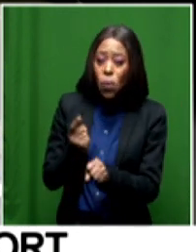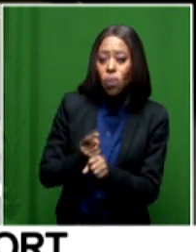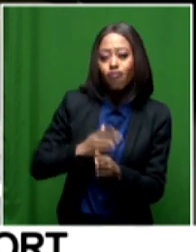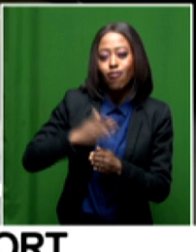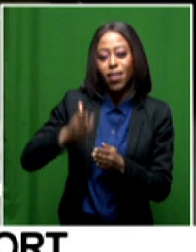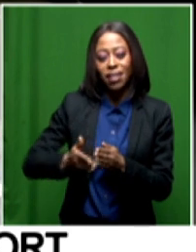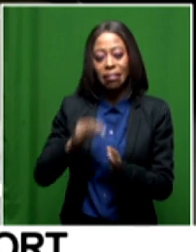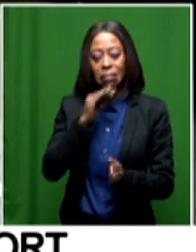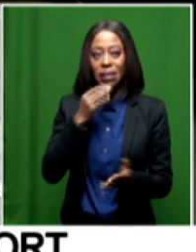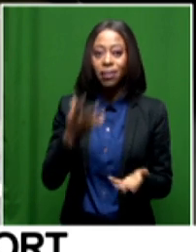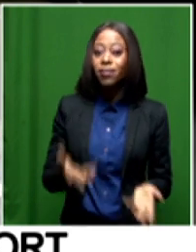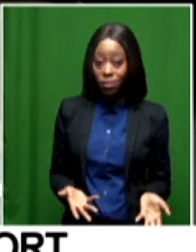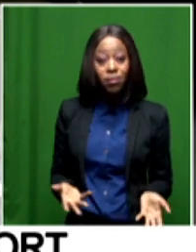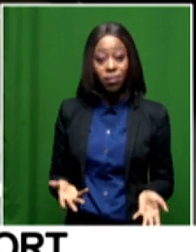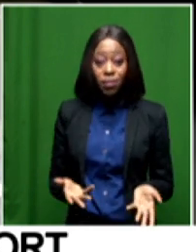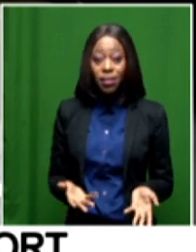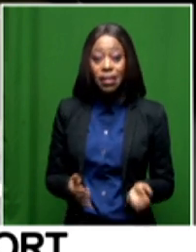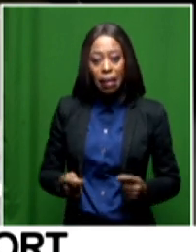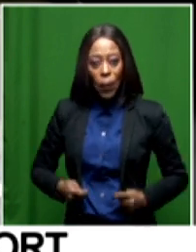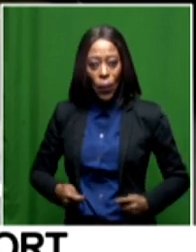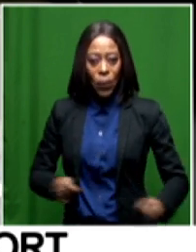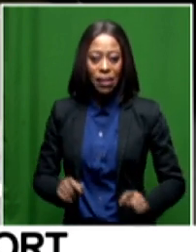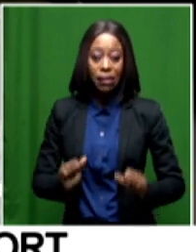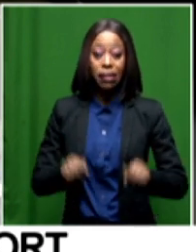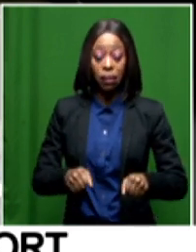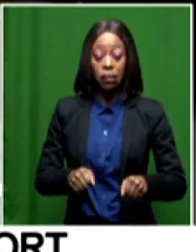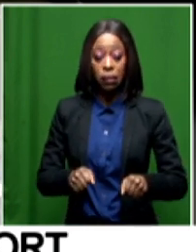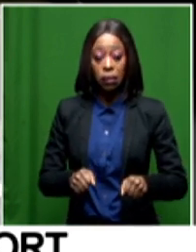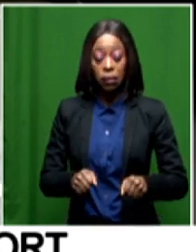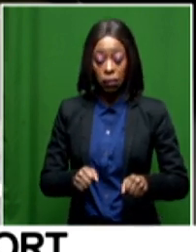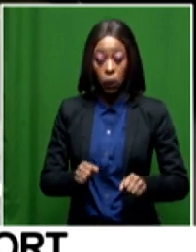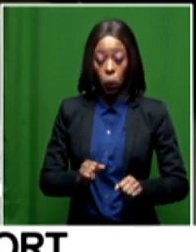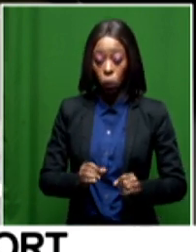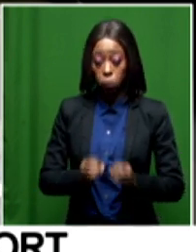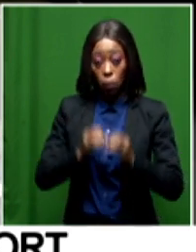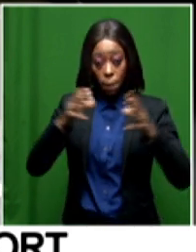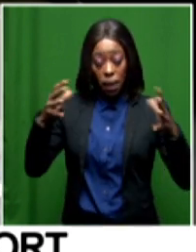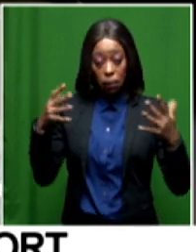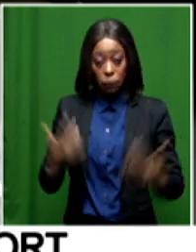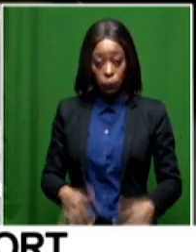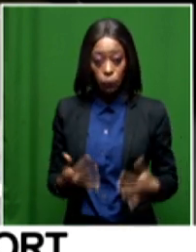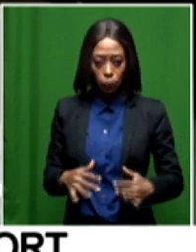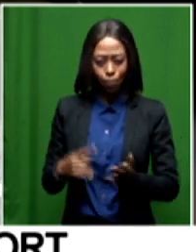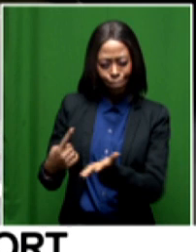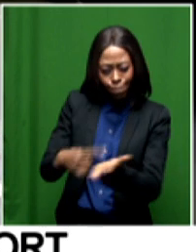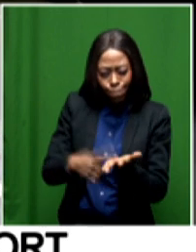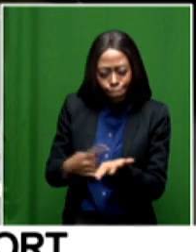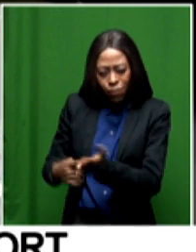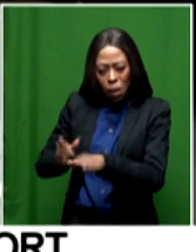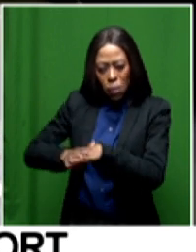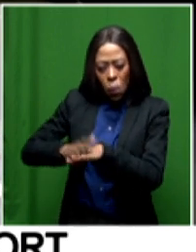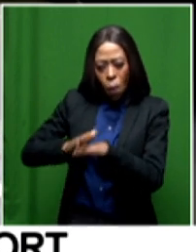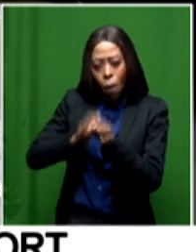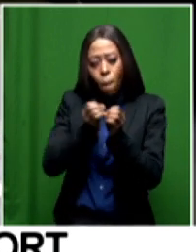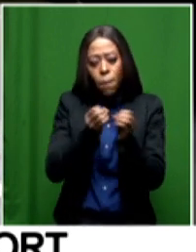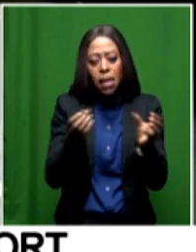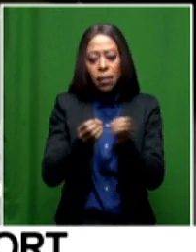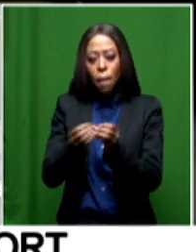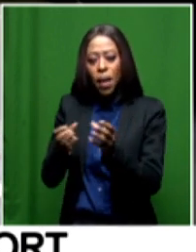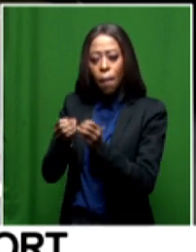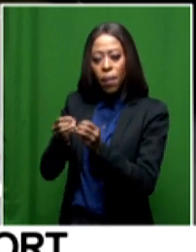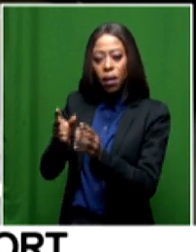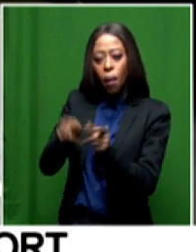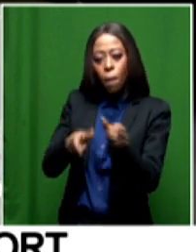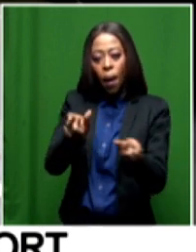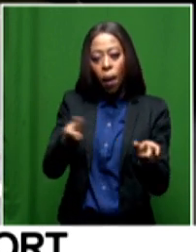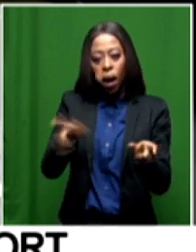weekend. So, you know, the costs, of course, are going to create a lot of discussion amongst many, many